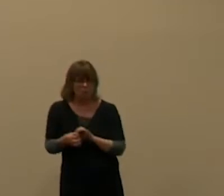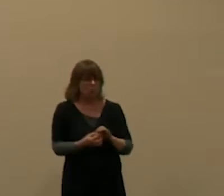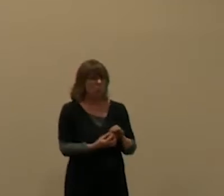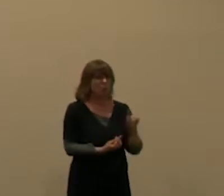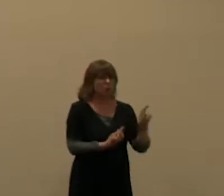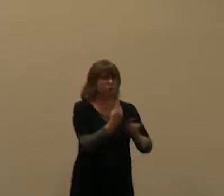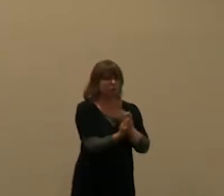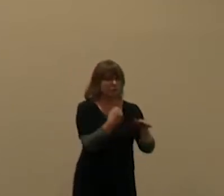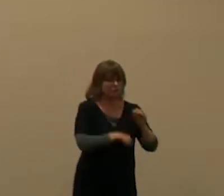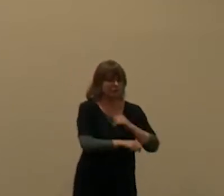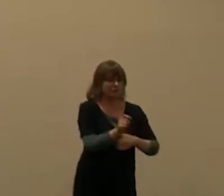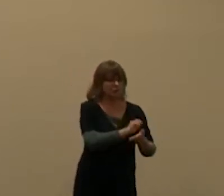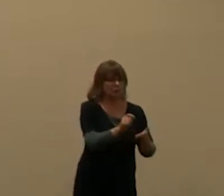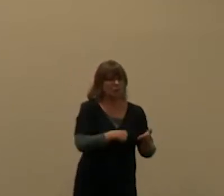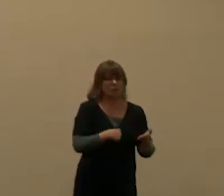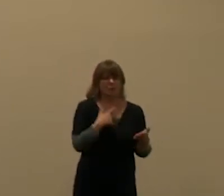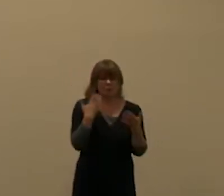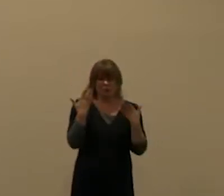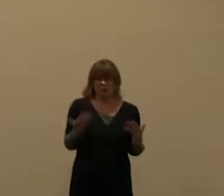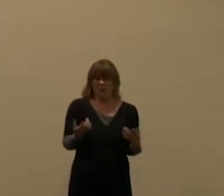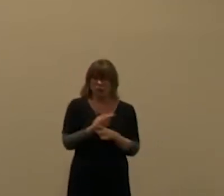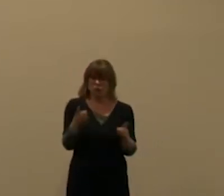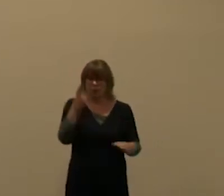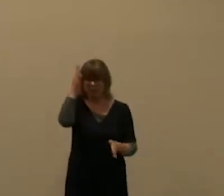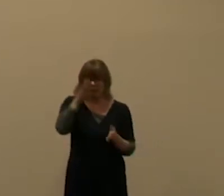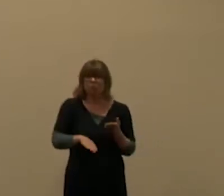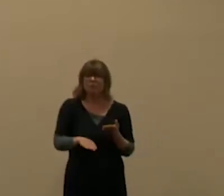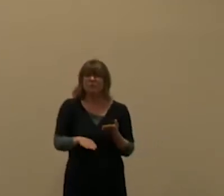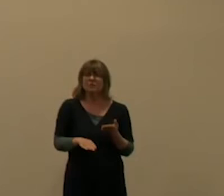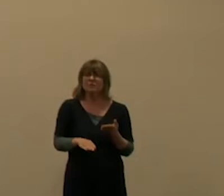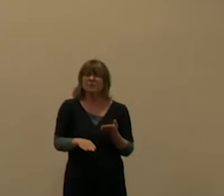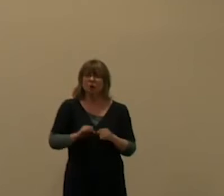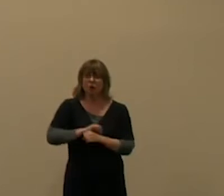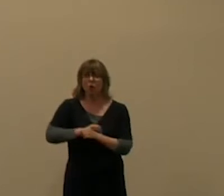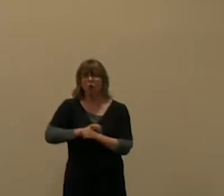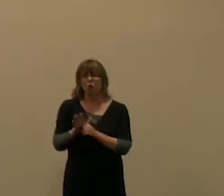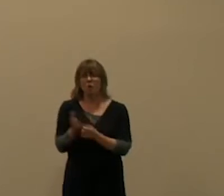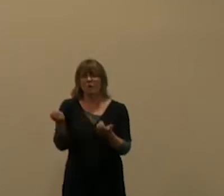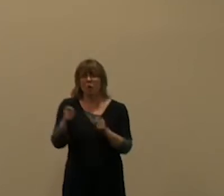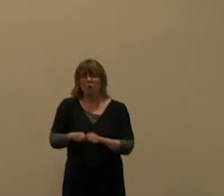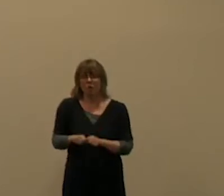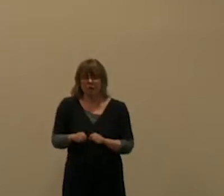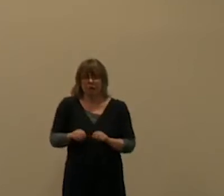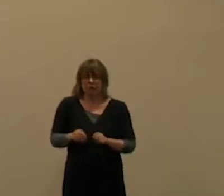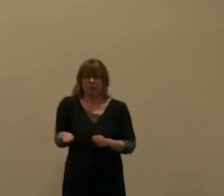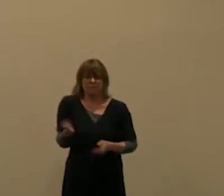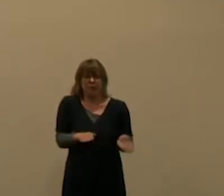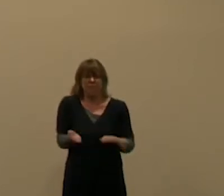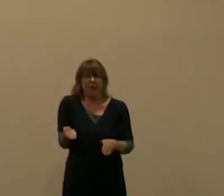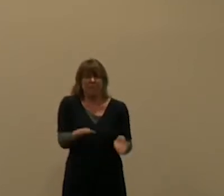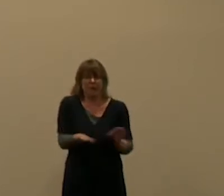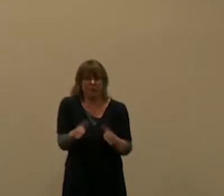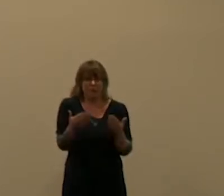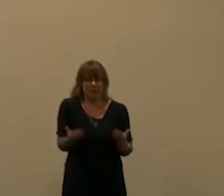we're talking about the Great Return, I don't know what the experience is for you, but there are a few, let's say, thought leaders